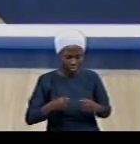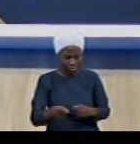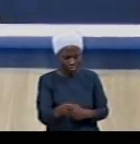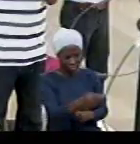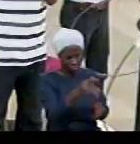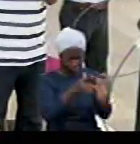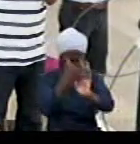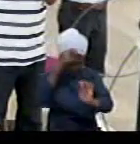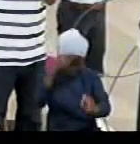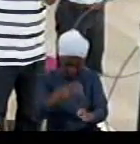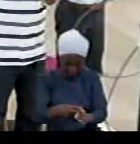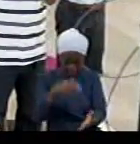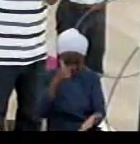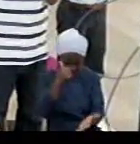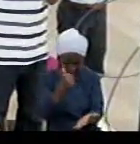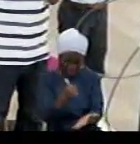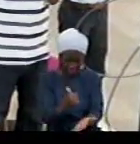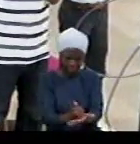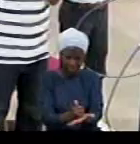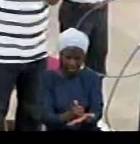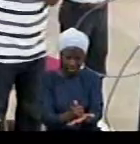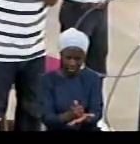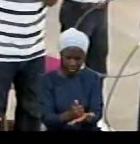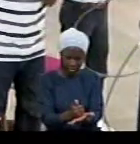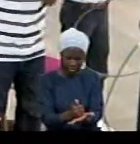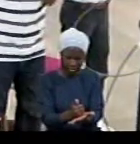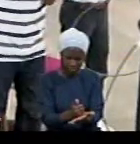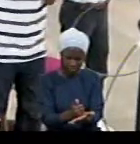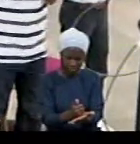in Jesus' name.